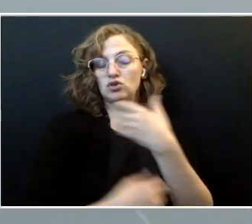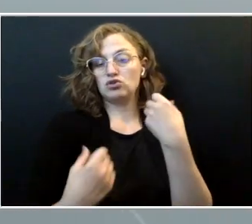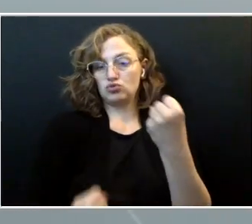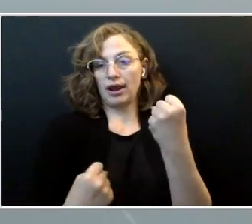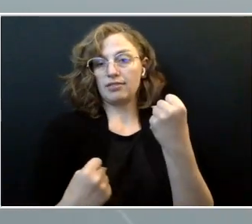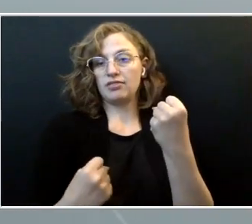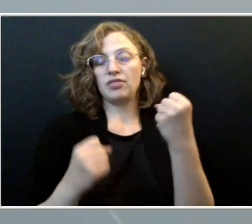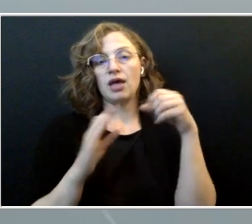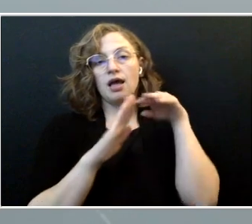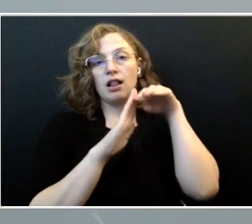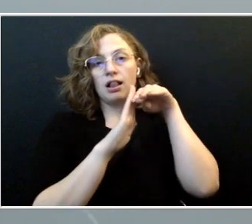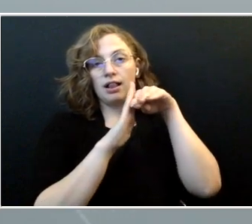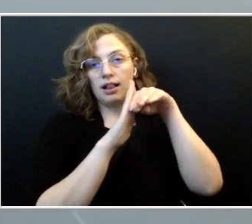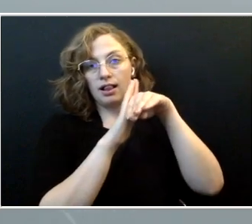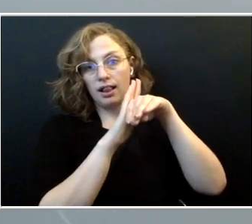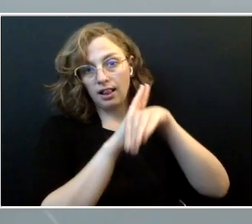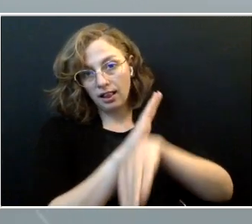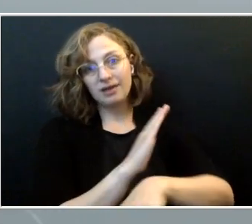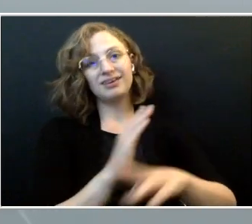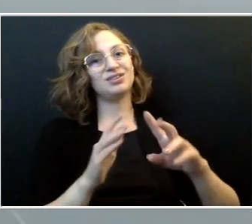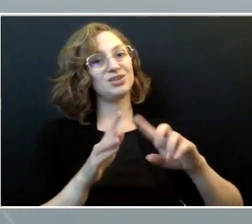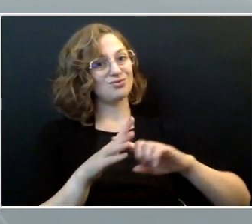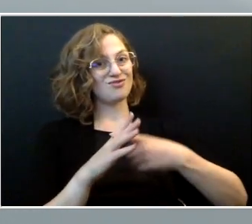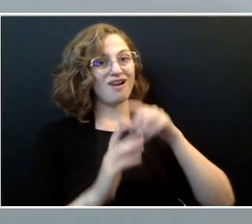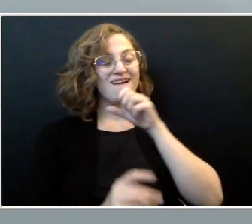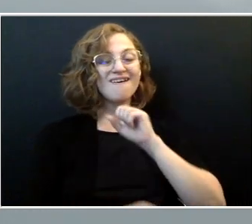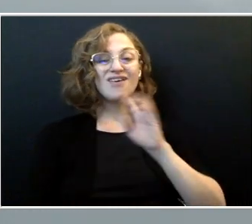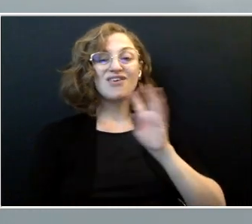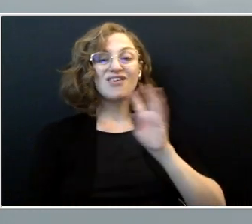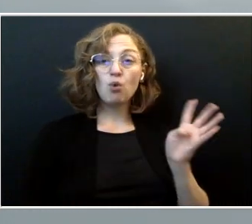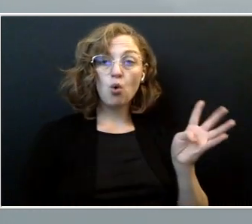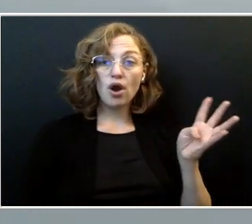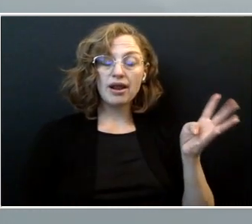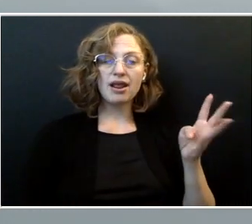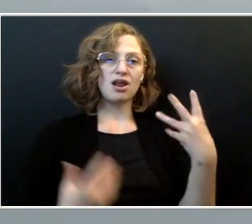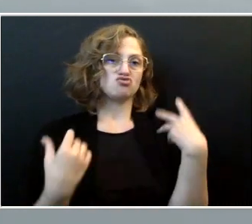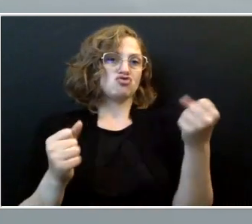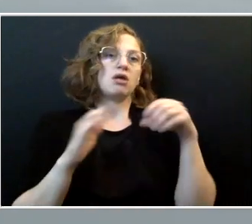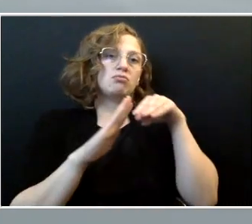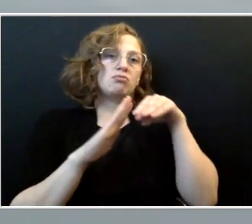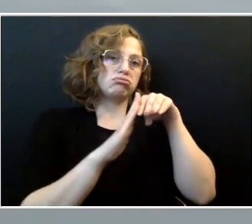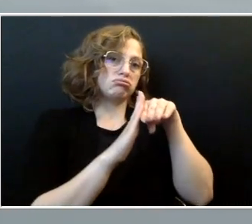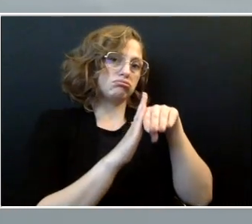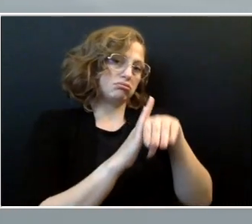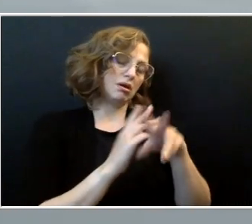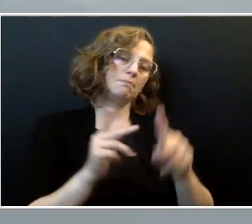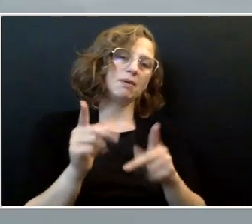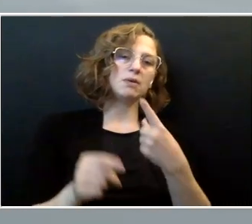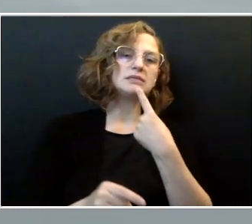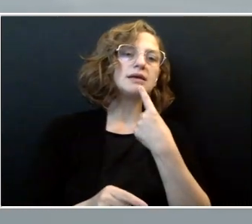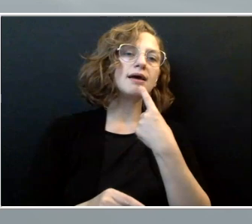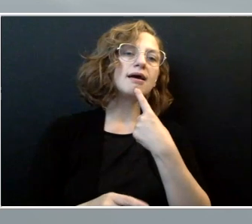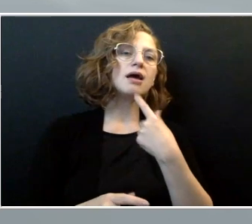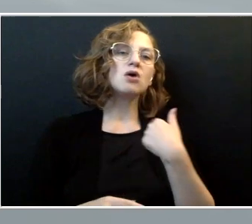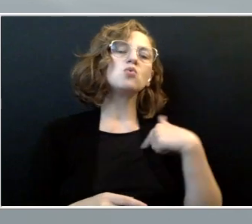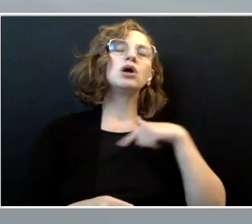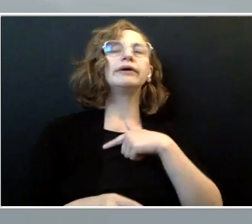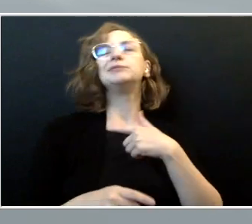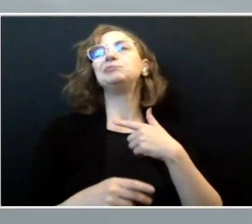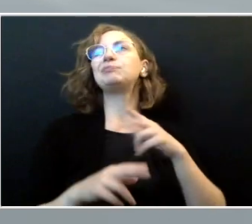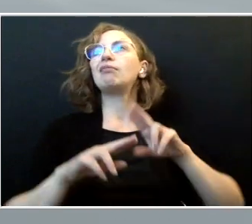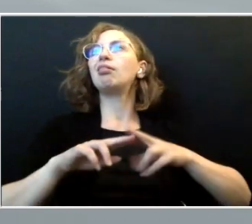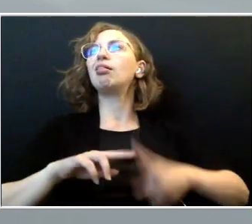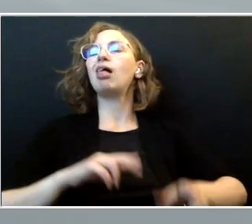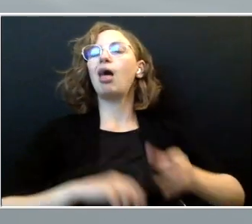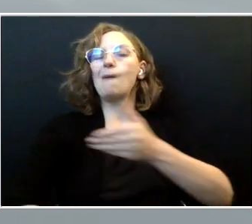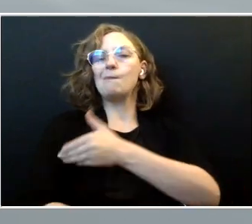at 40, we start to see a decline in strength. And a lot of people will say, oh, we're losing muscle mass. Likely the case, very much could be happening.